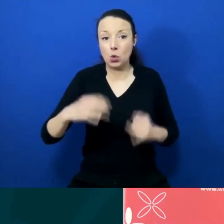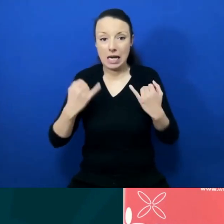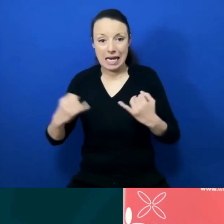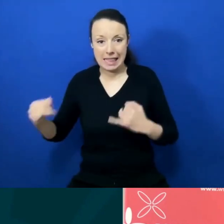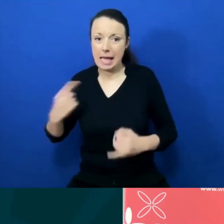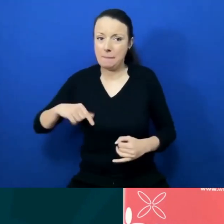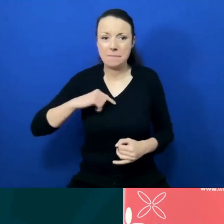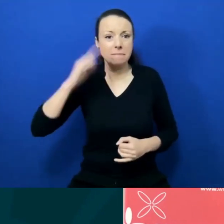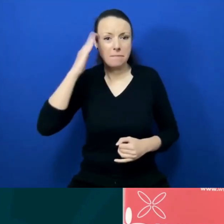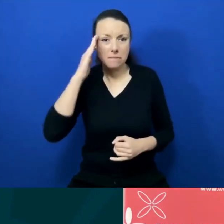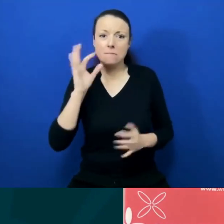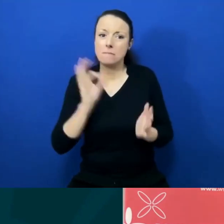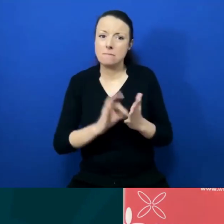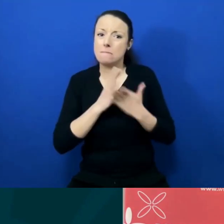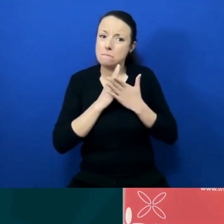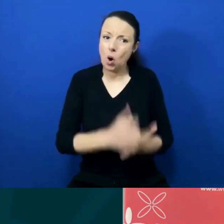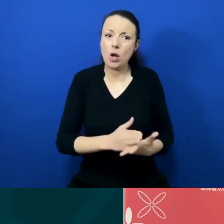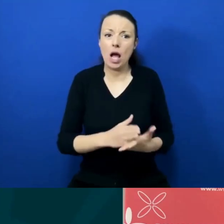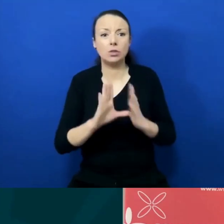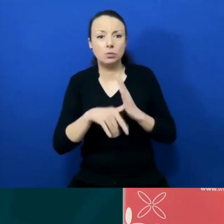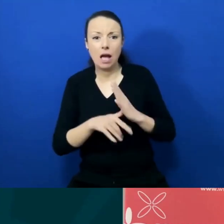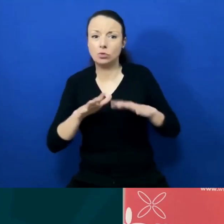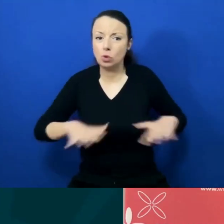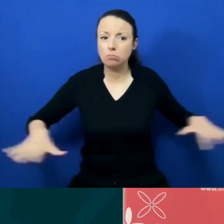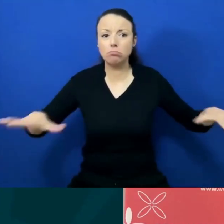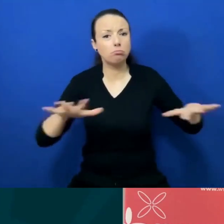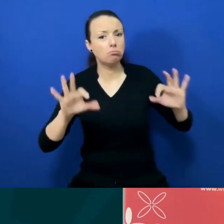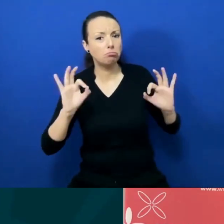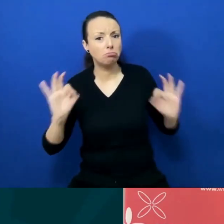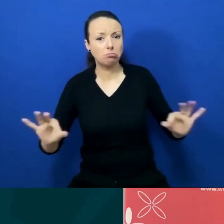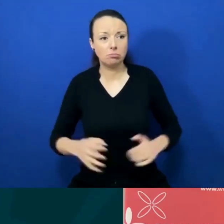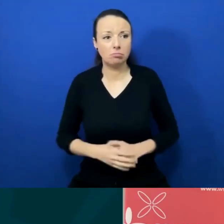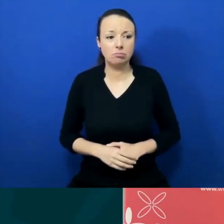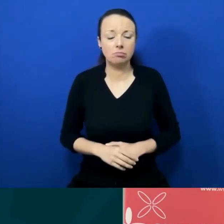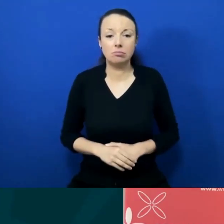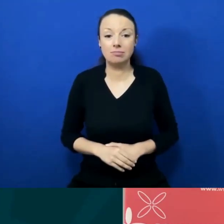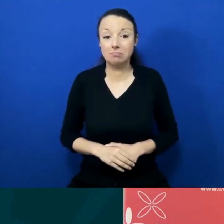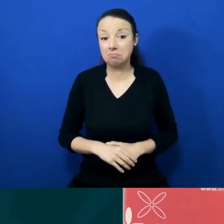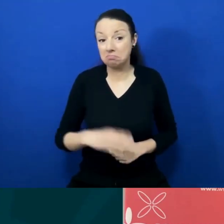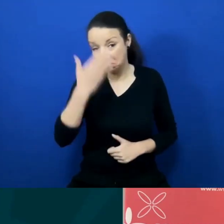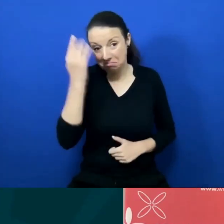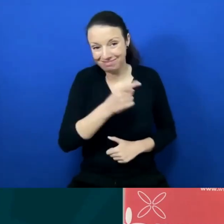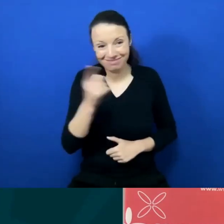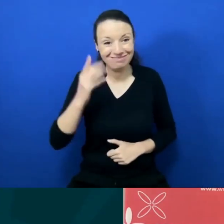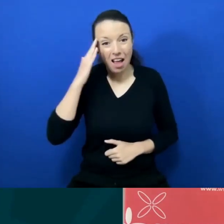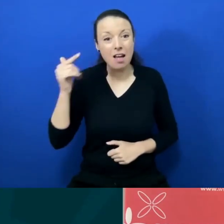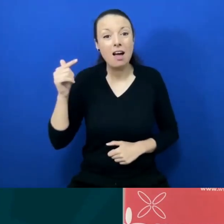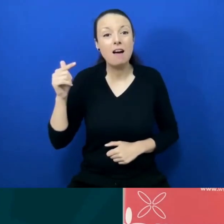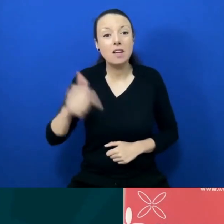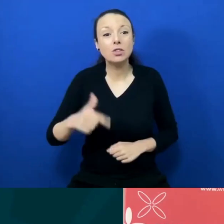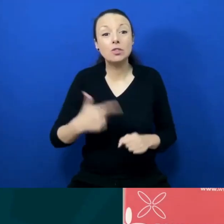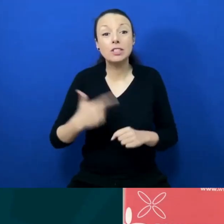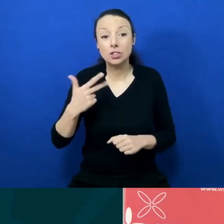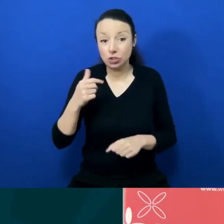urban environment. Of course, I don't know if you have seen or if you've heard about that. In 2023, there was a